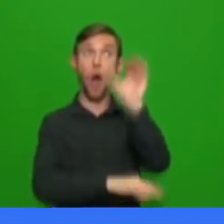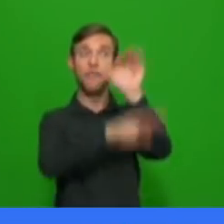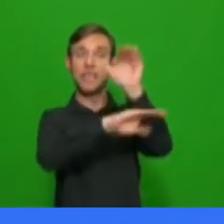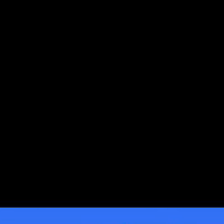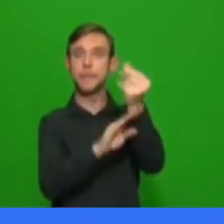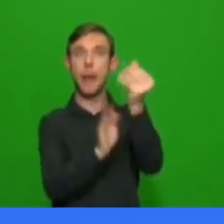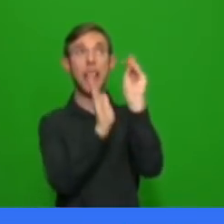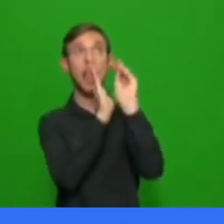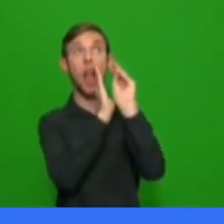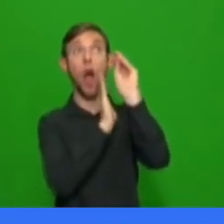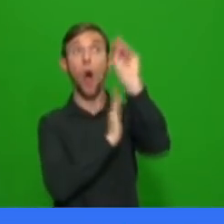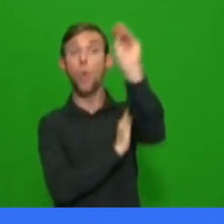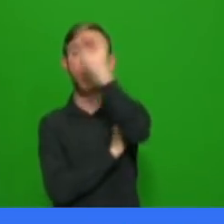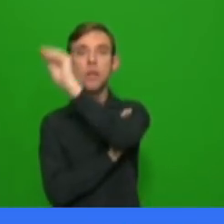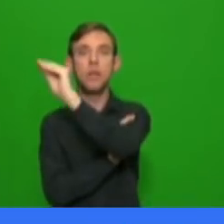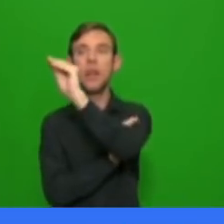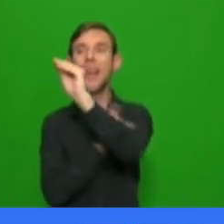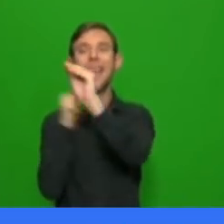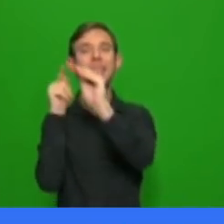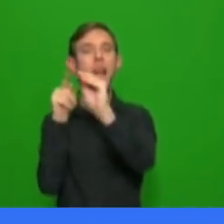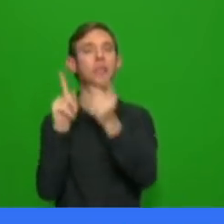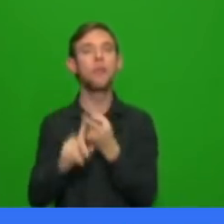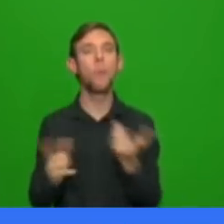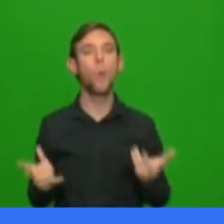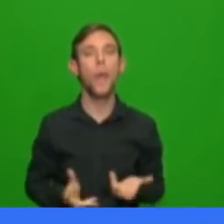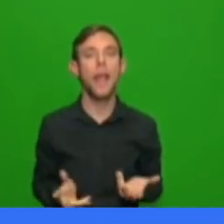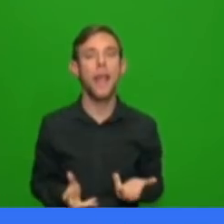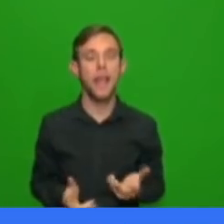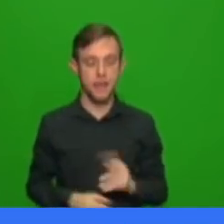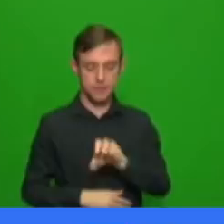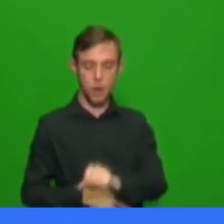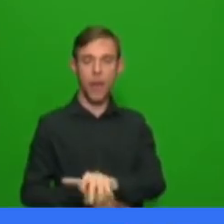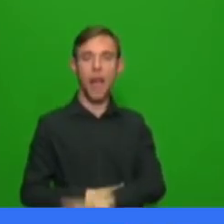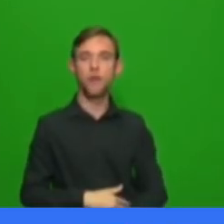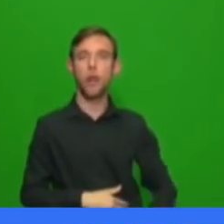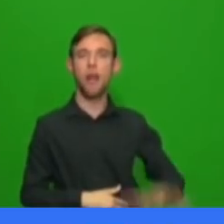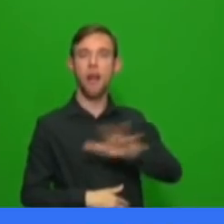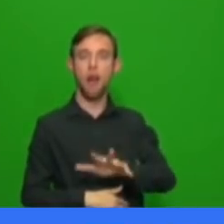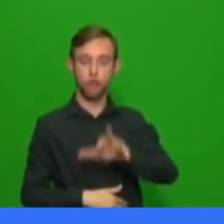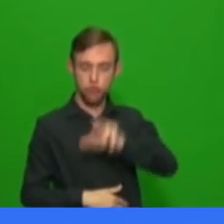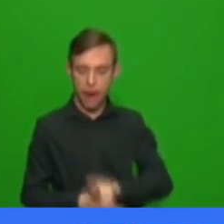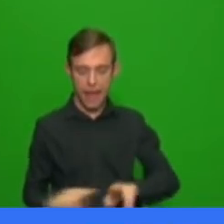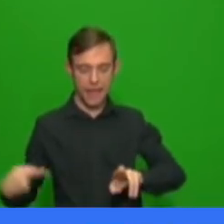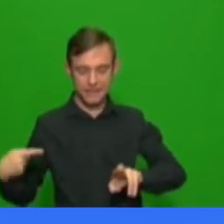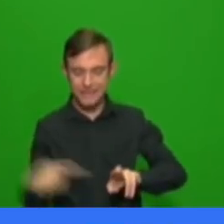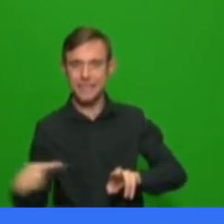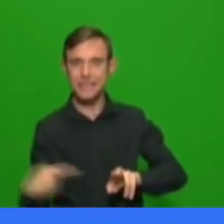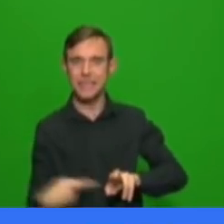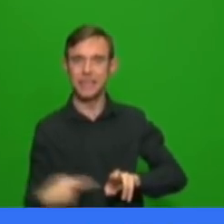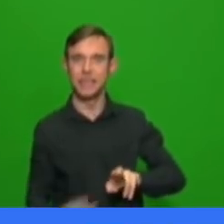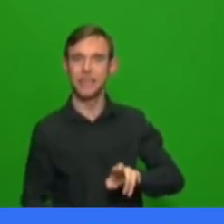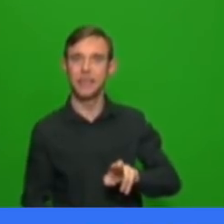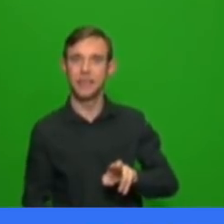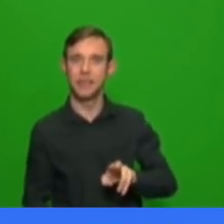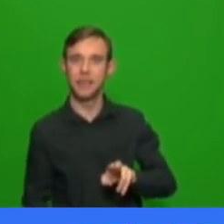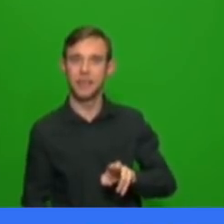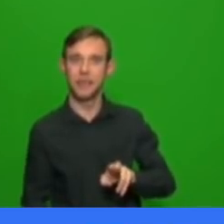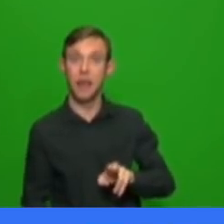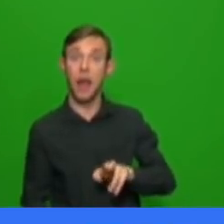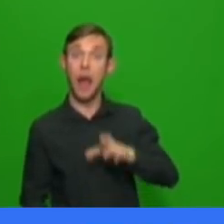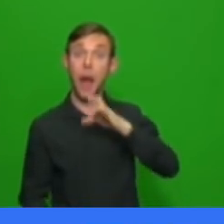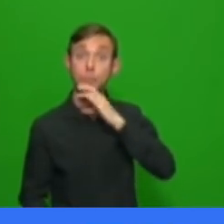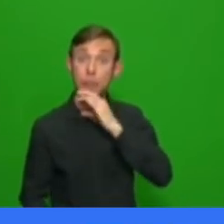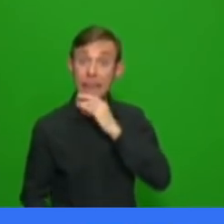is denominated in domestic currency, which means that if there is a flight